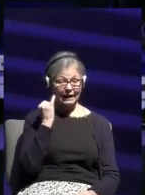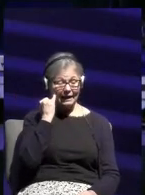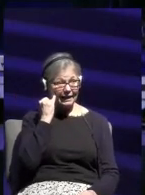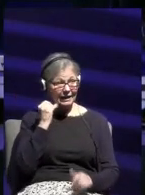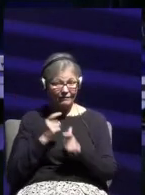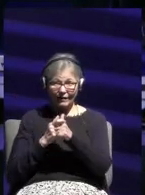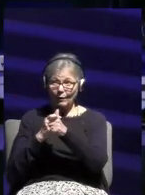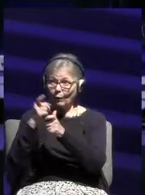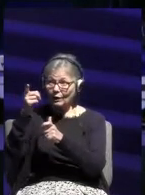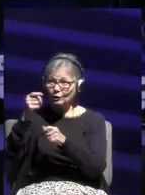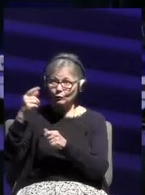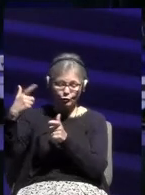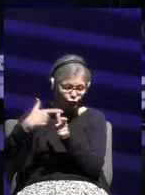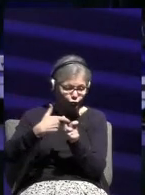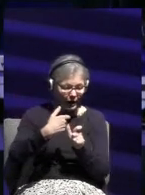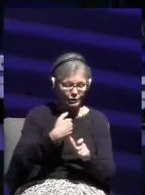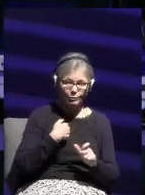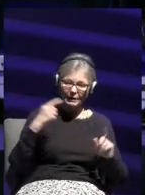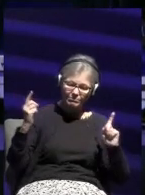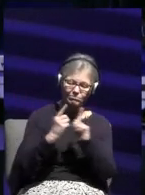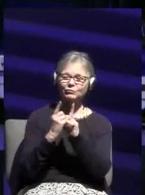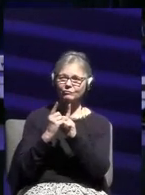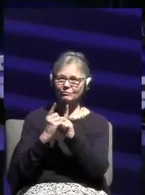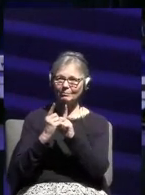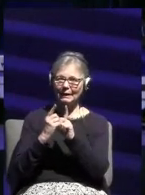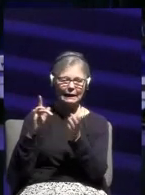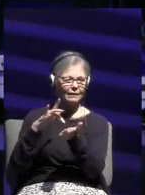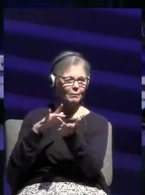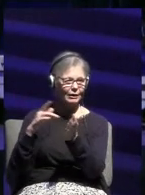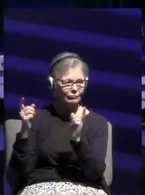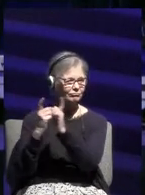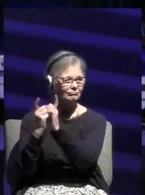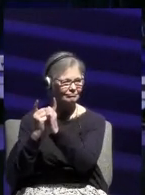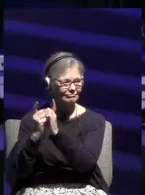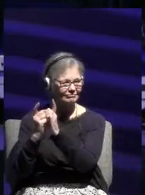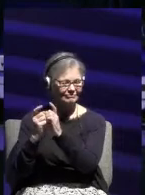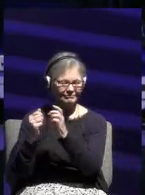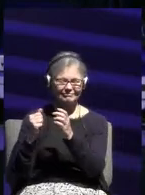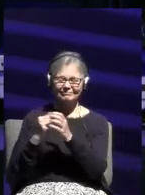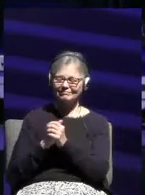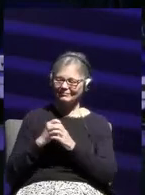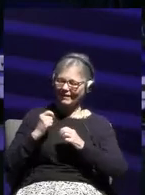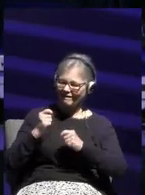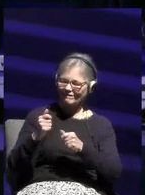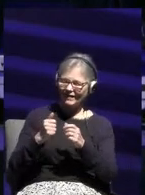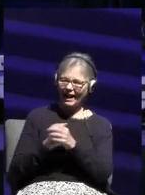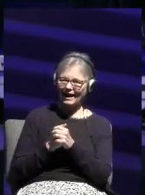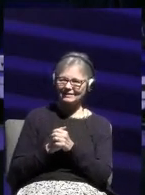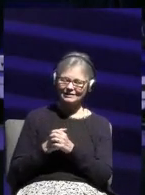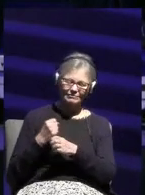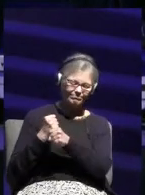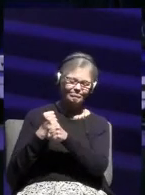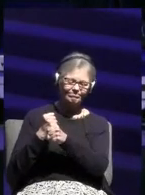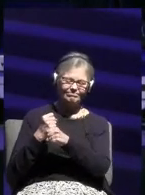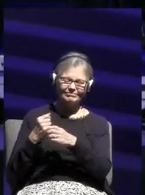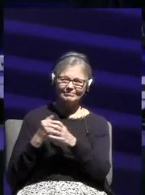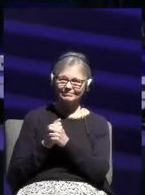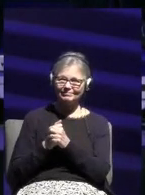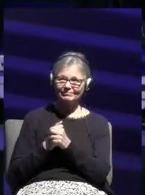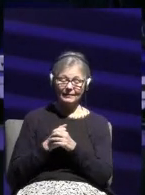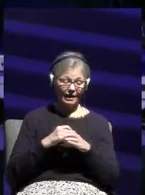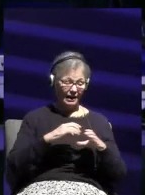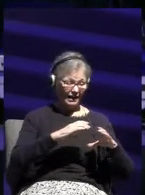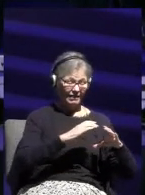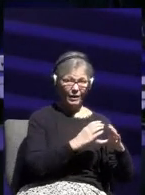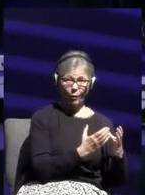to me and I'm going to run to you, and we'll meet quicker than you ever thought we could meet. I want you to know that the world could